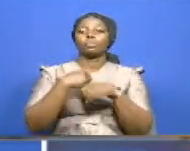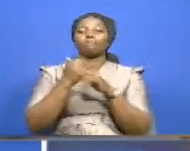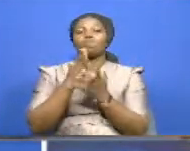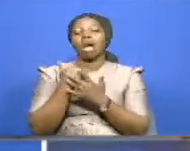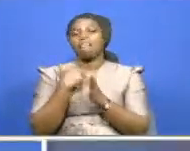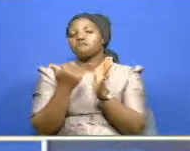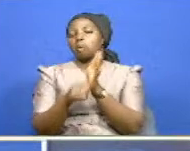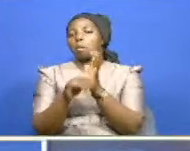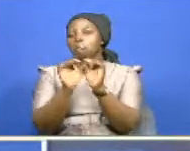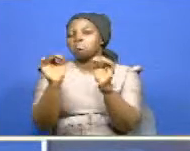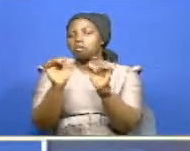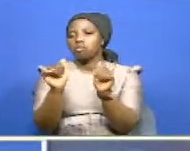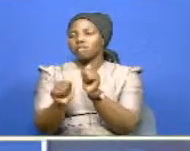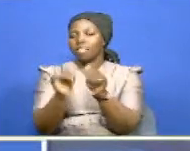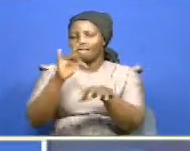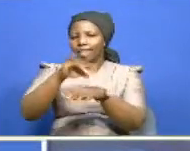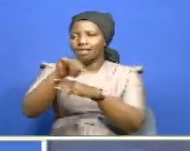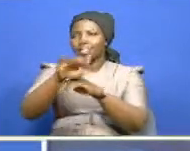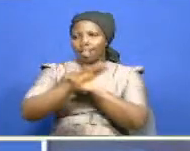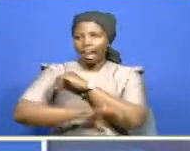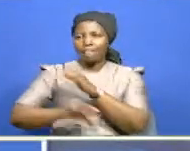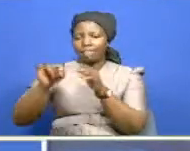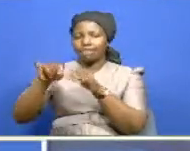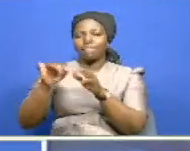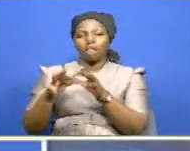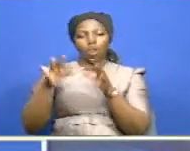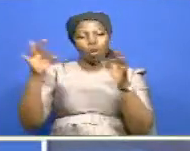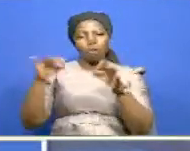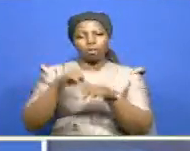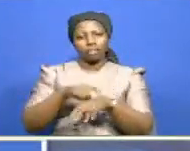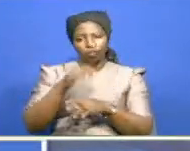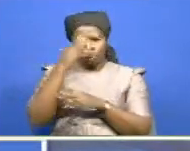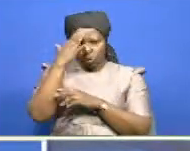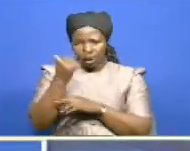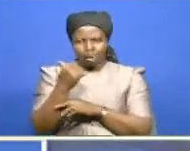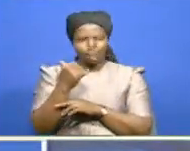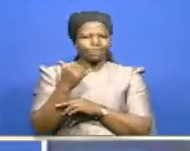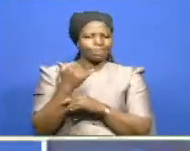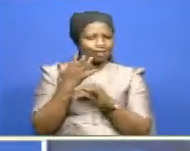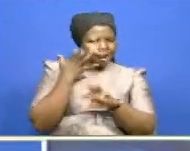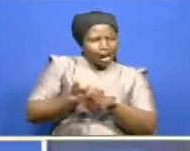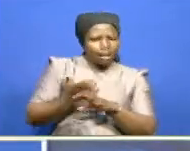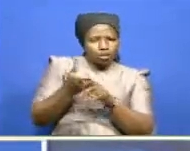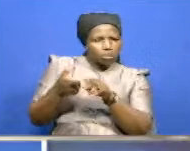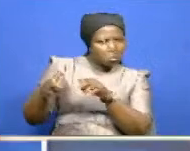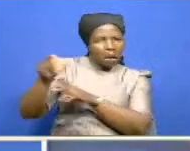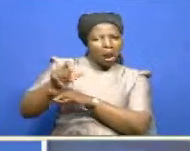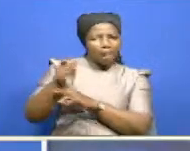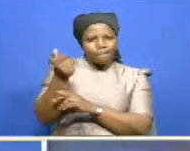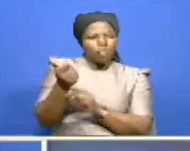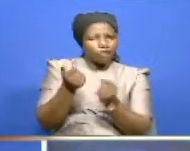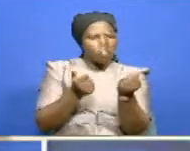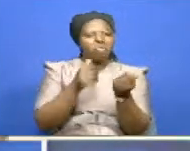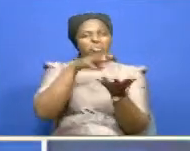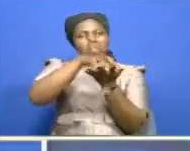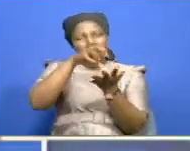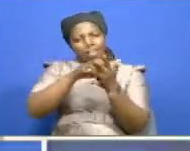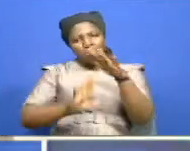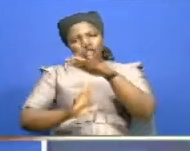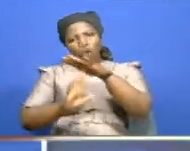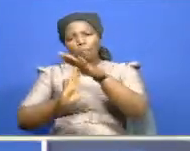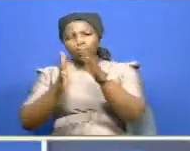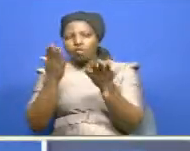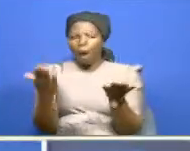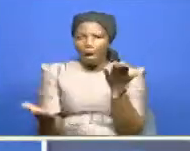long period of time. What is the difficulty of adding a few positions at the top to balance the regions ili winner takes it